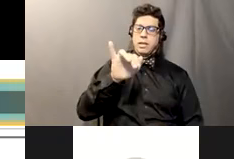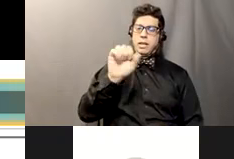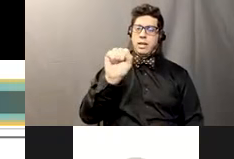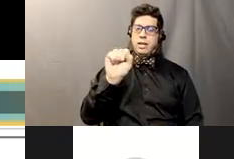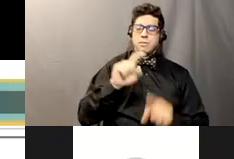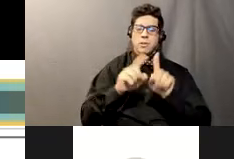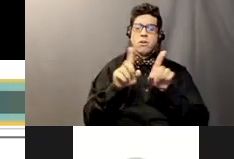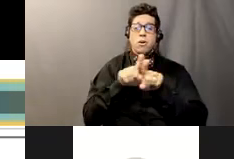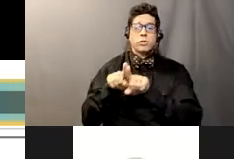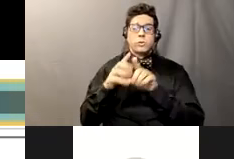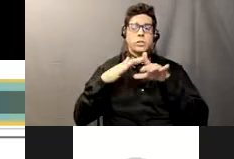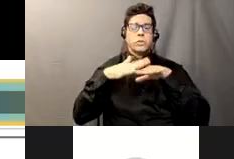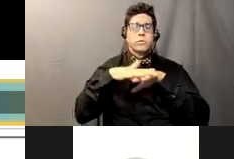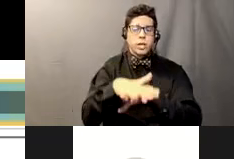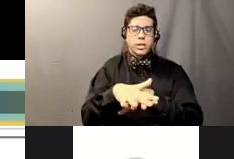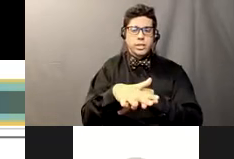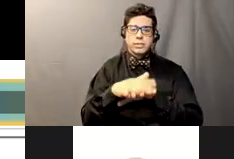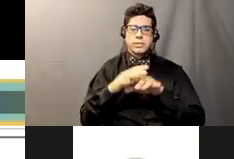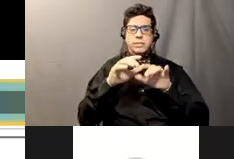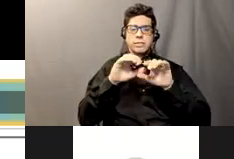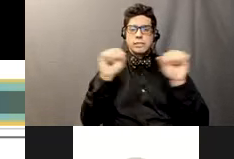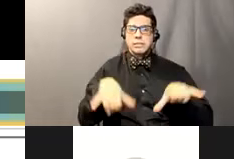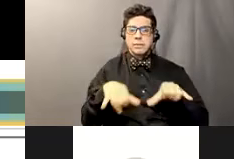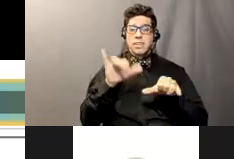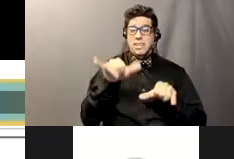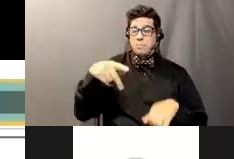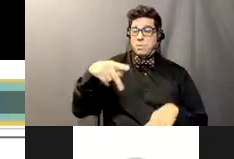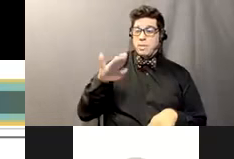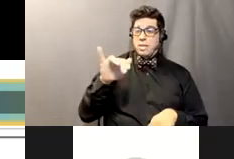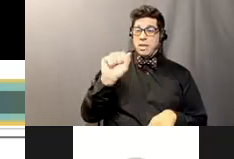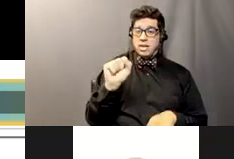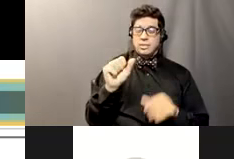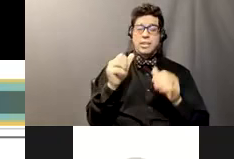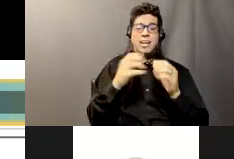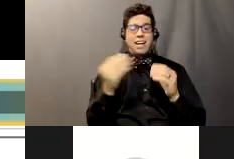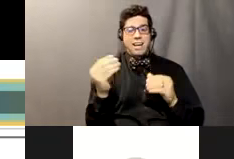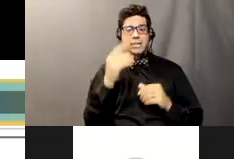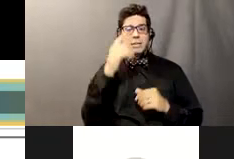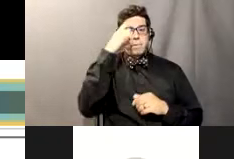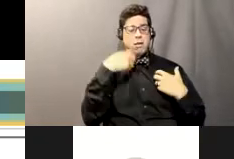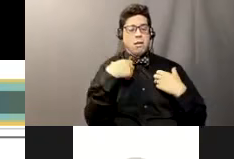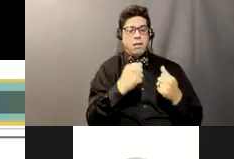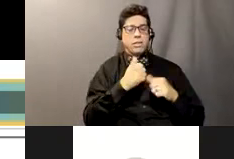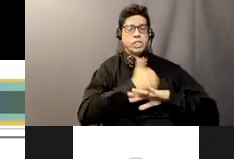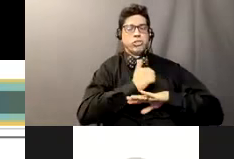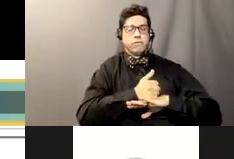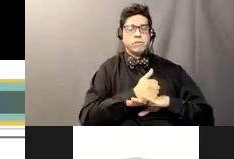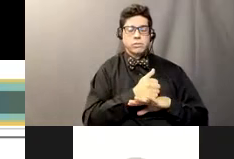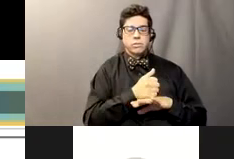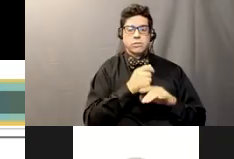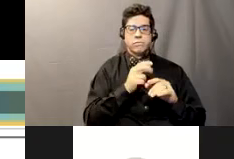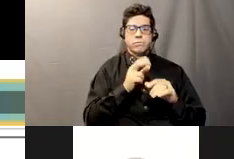systems framework that helps combine PBIS framework with mental health initiatives and utilizing our community